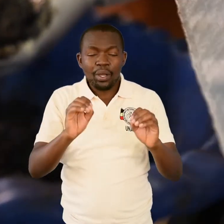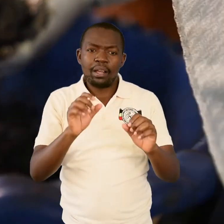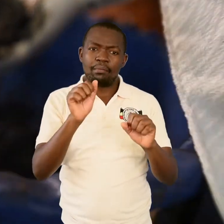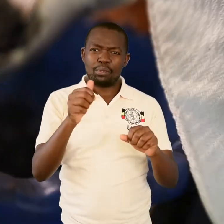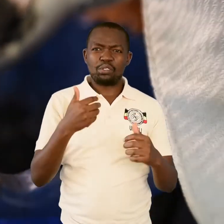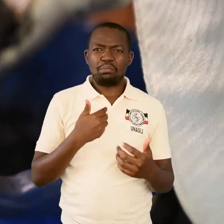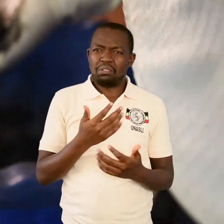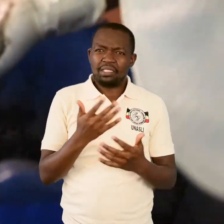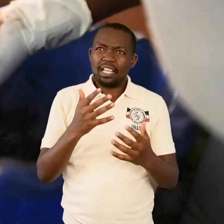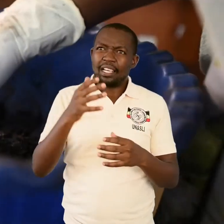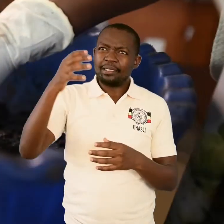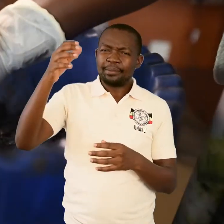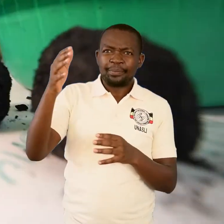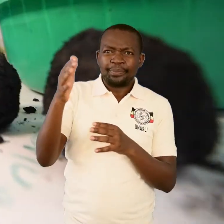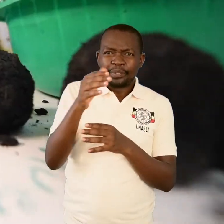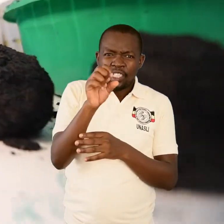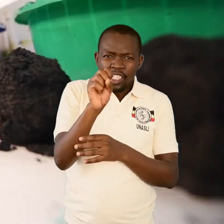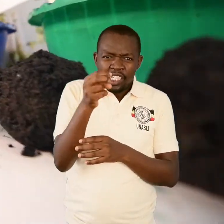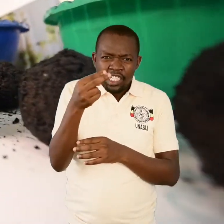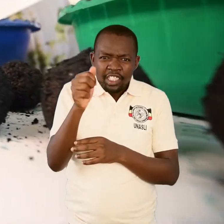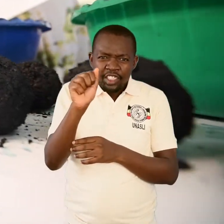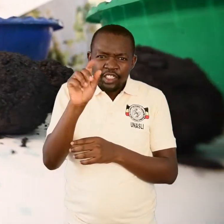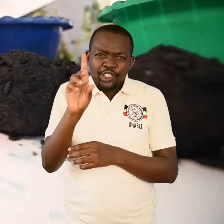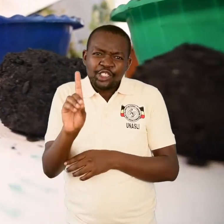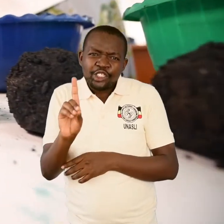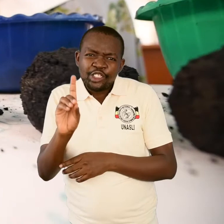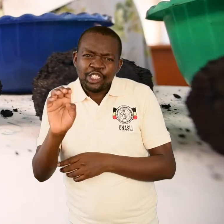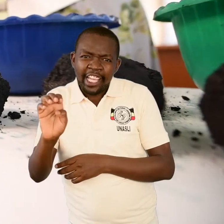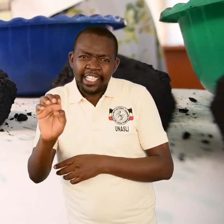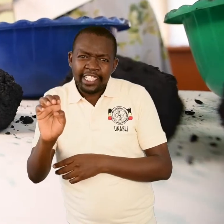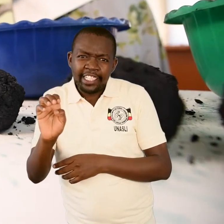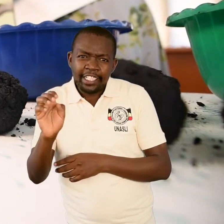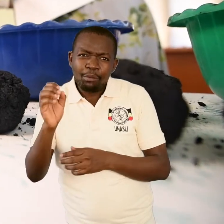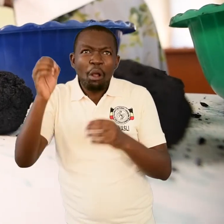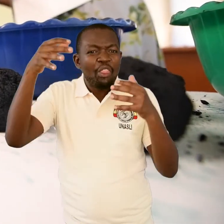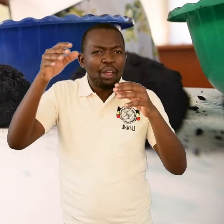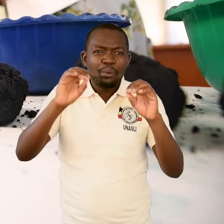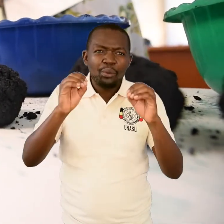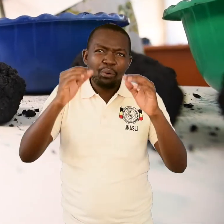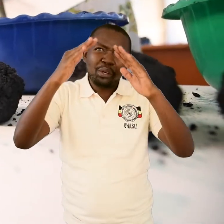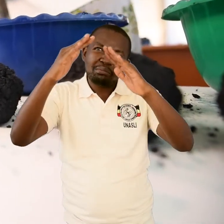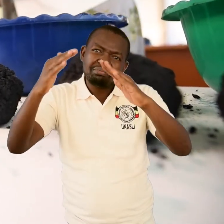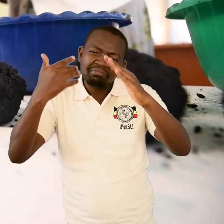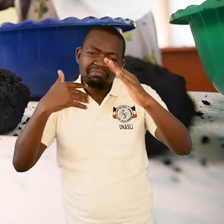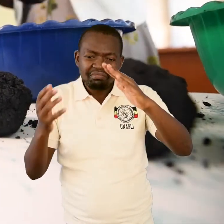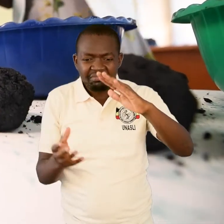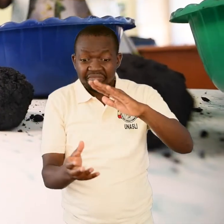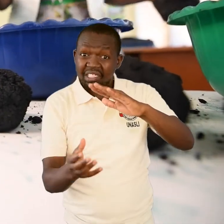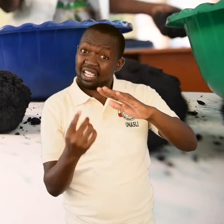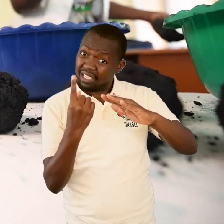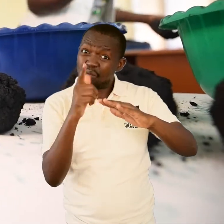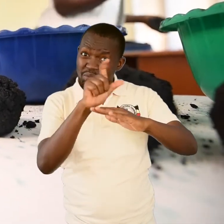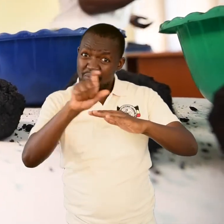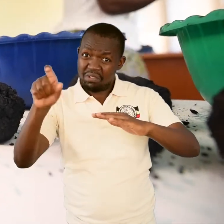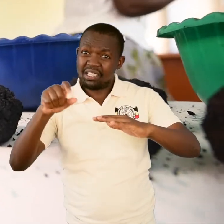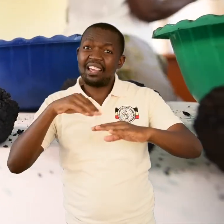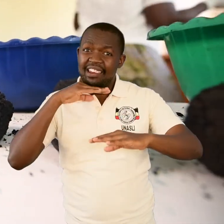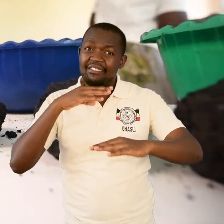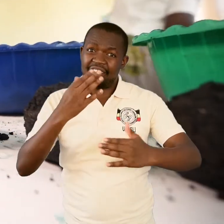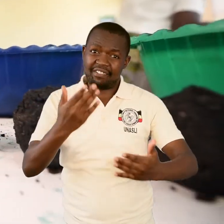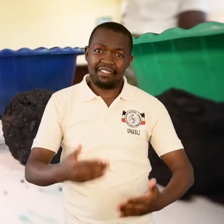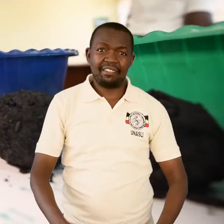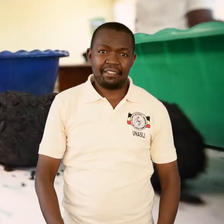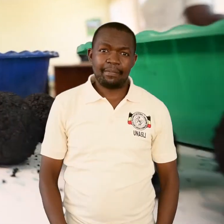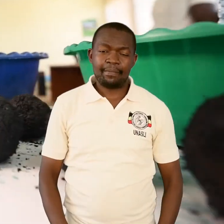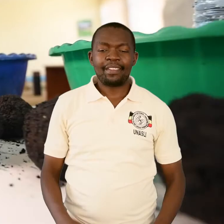shed and it will dry in a week and you'll be able to use it. Thank you, Esther, for